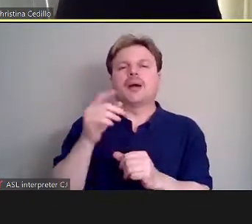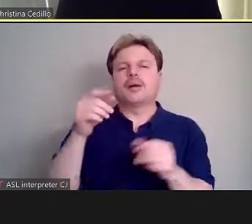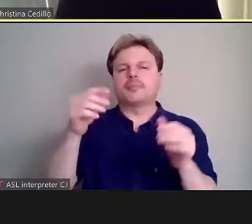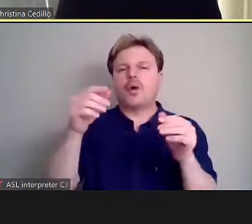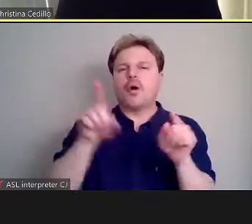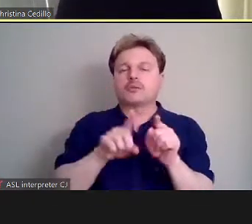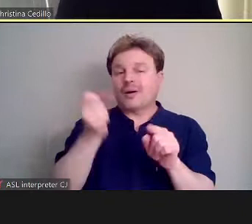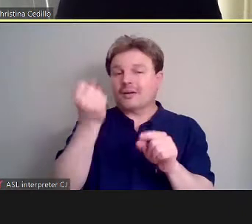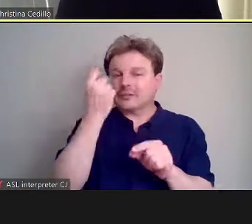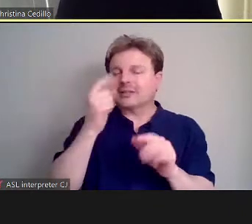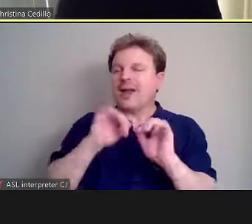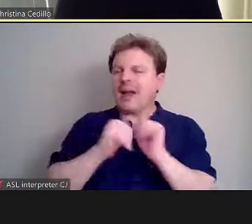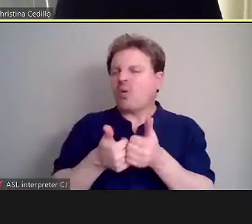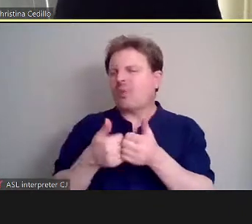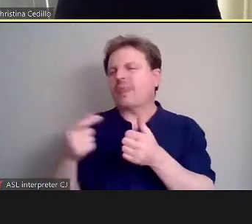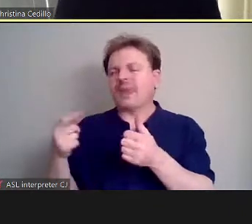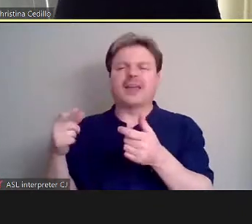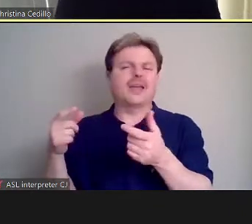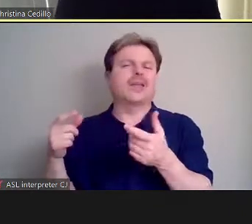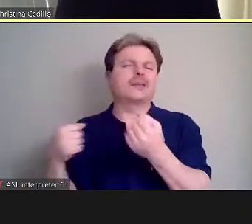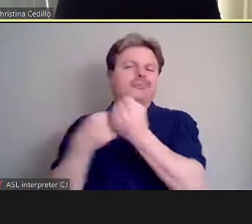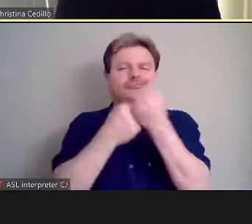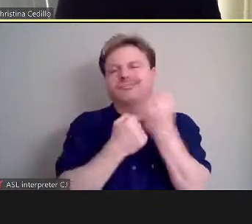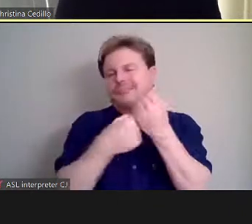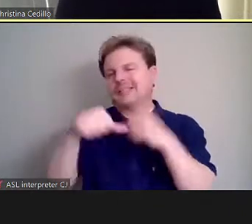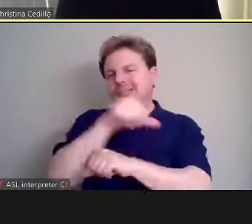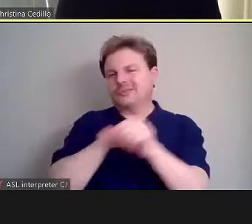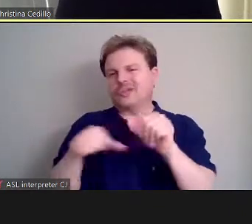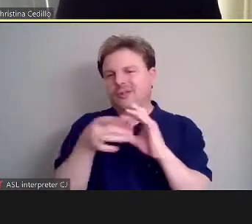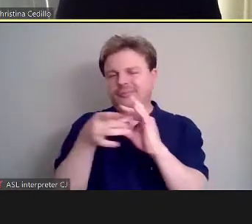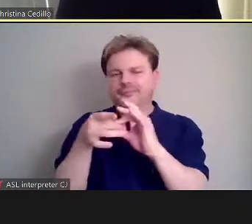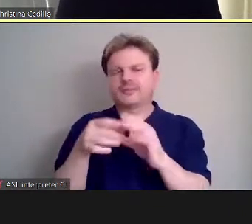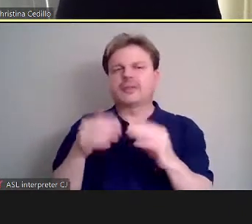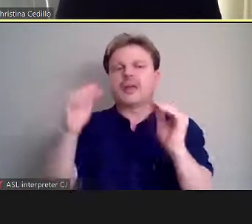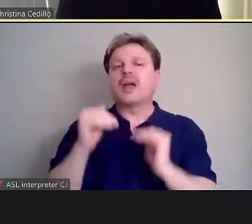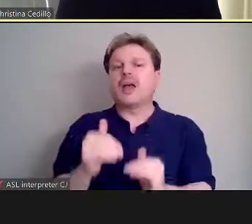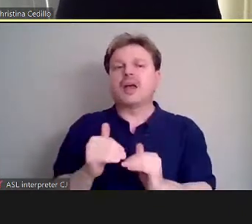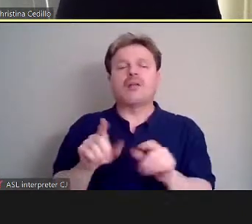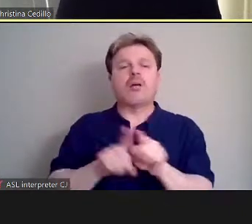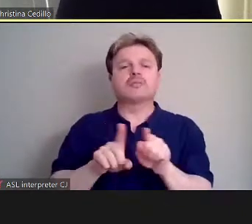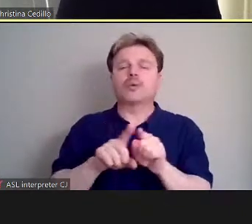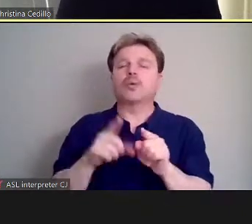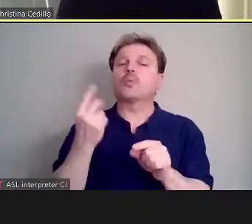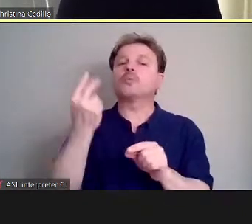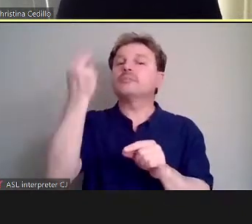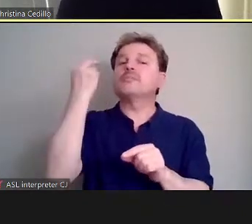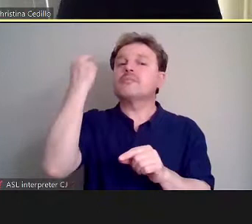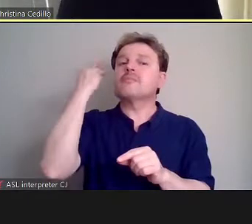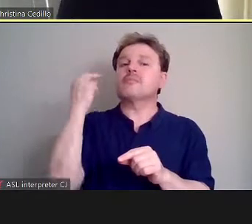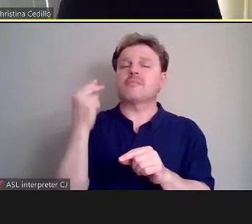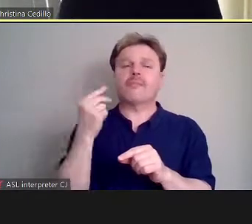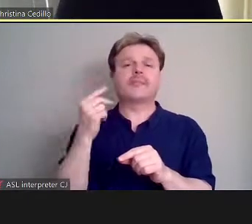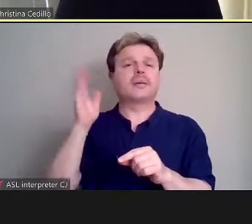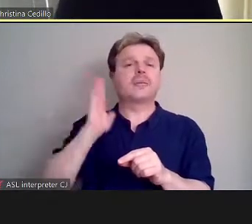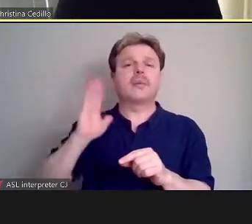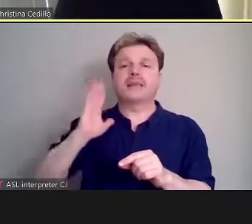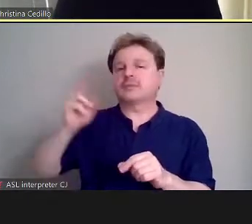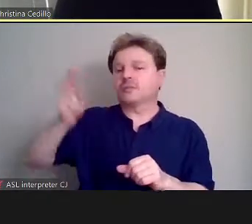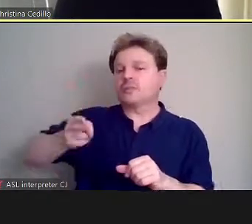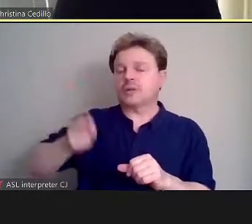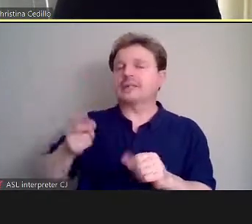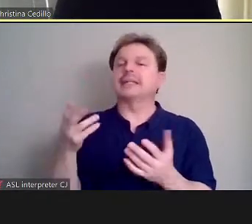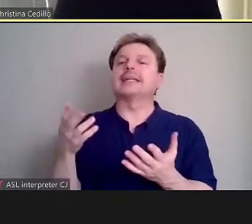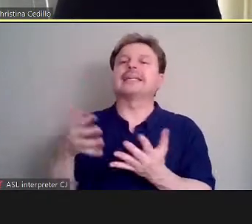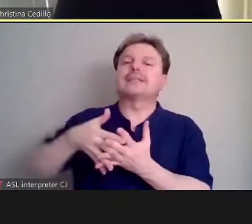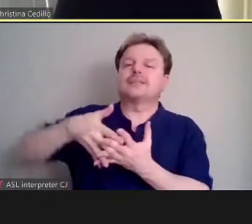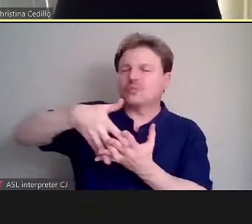each other. And we need to reflect and see past historically ingrained stereotypes